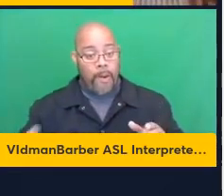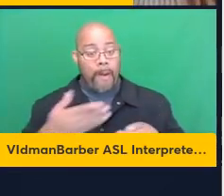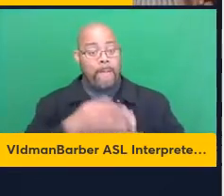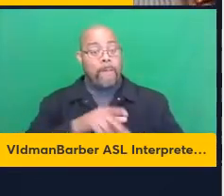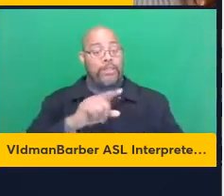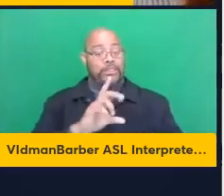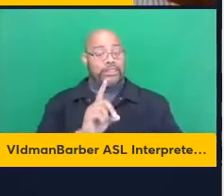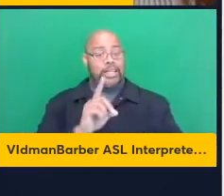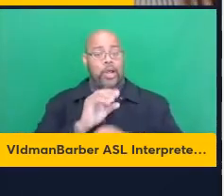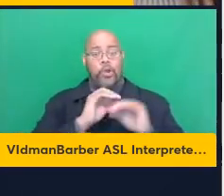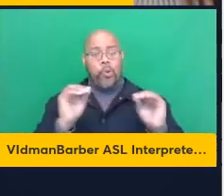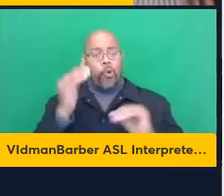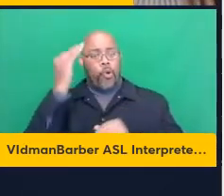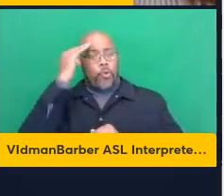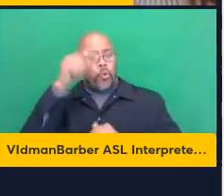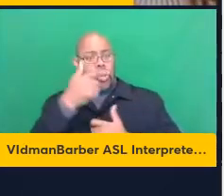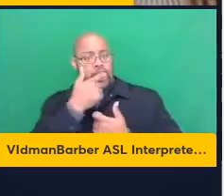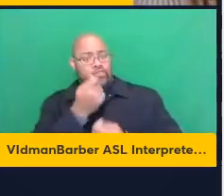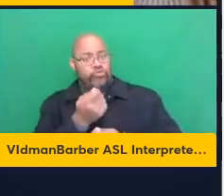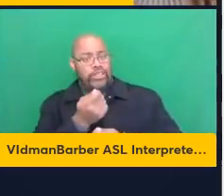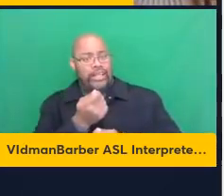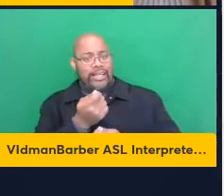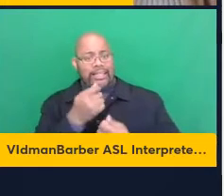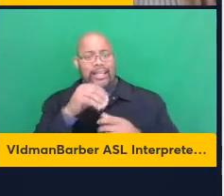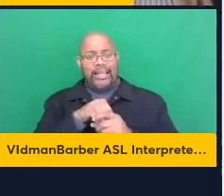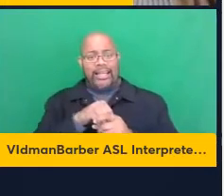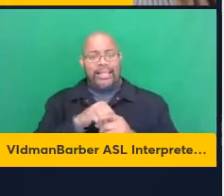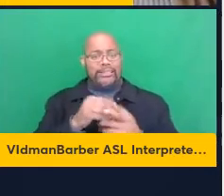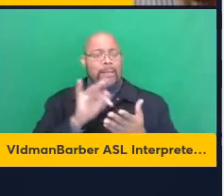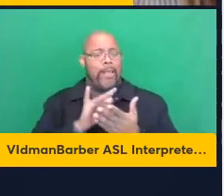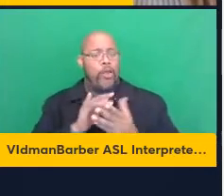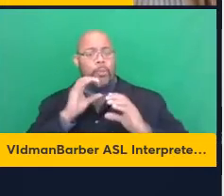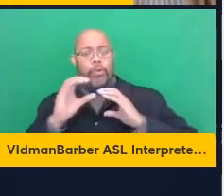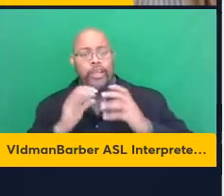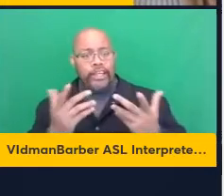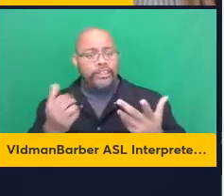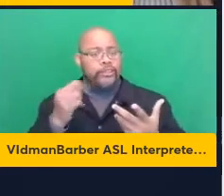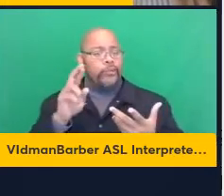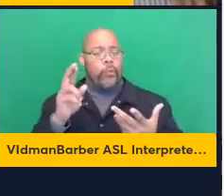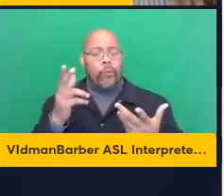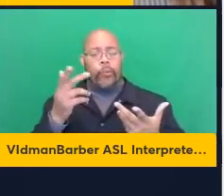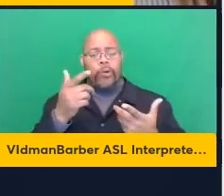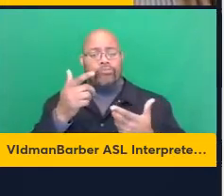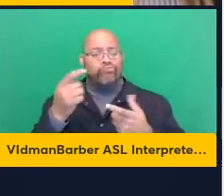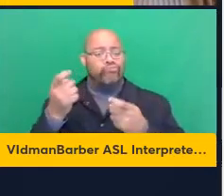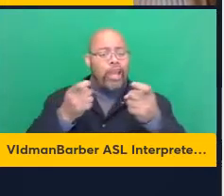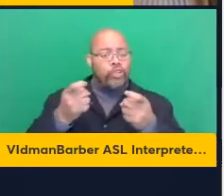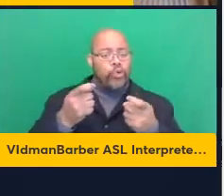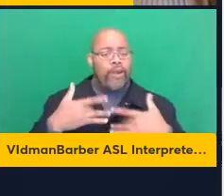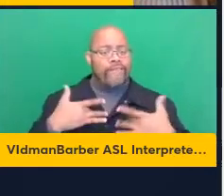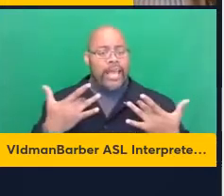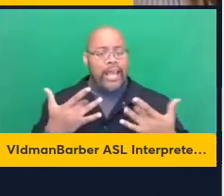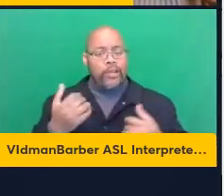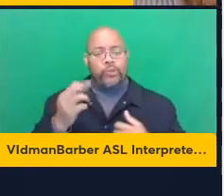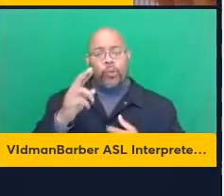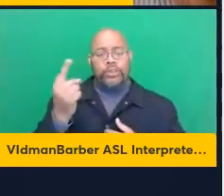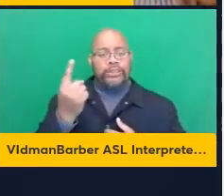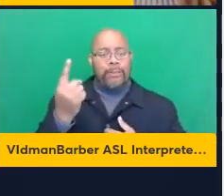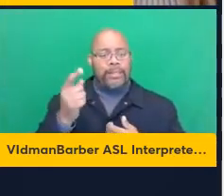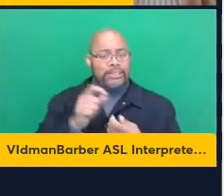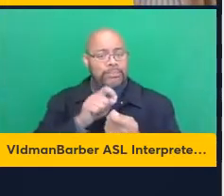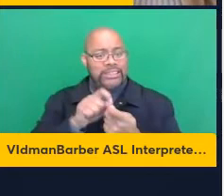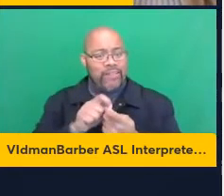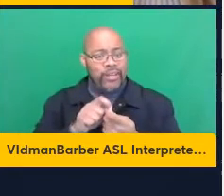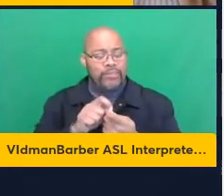and nobody knows that you're interested in medical communications, or you're interested in regulatory affairs, or you're interested in something in particular,